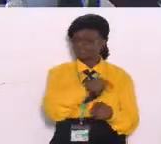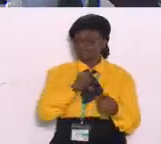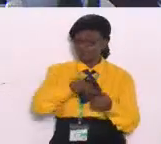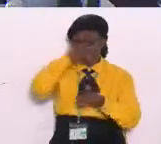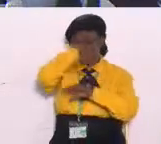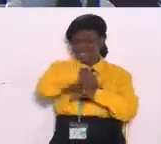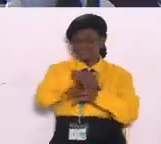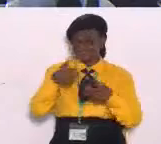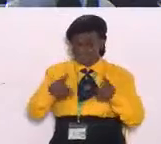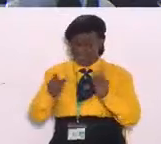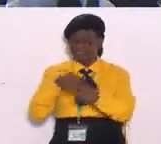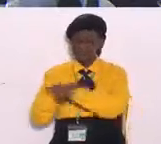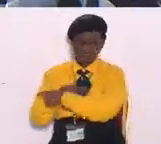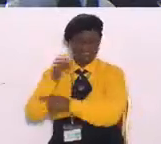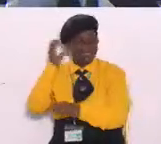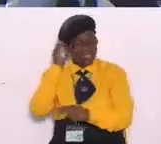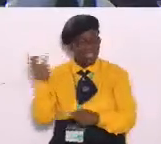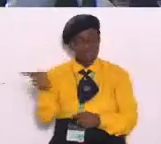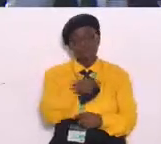hallelujah.